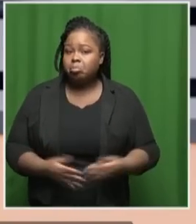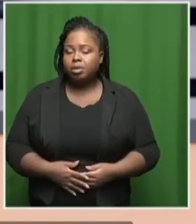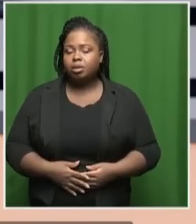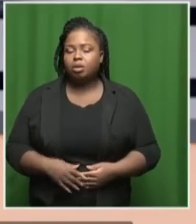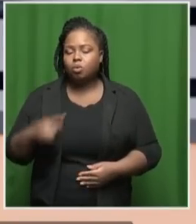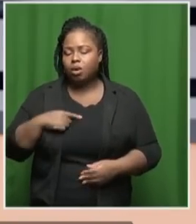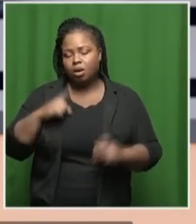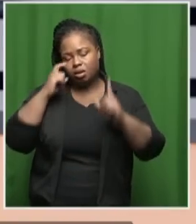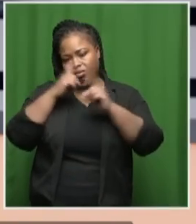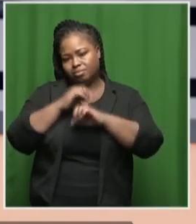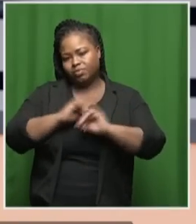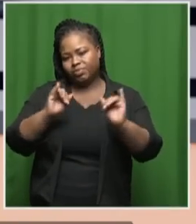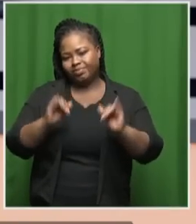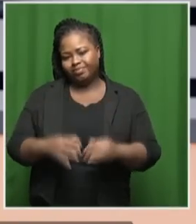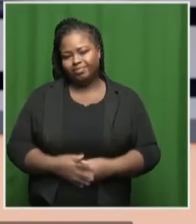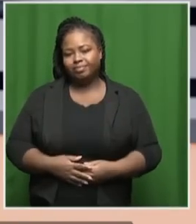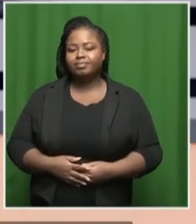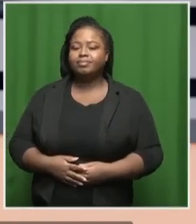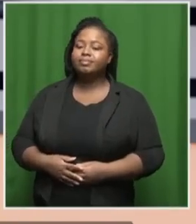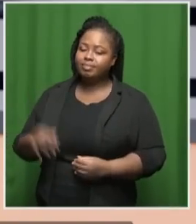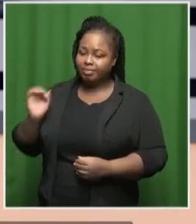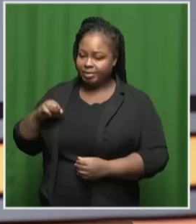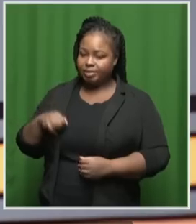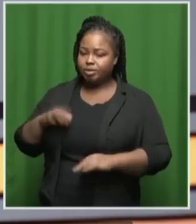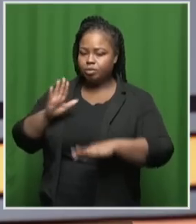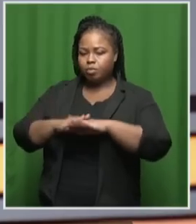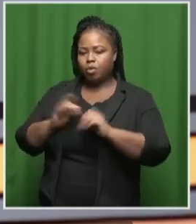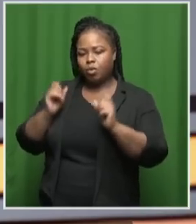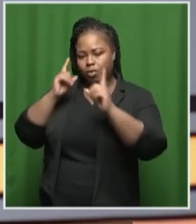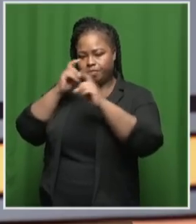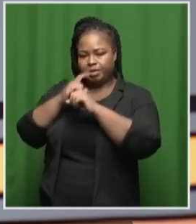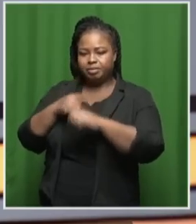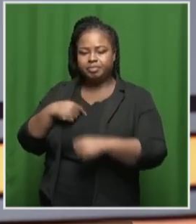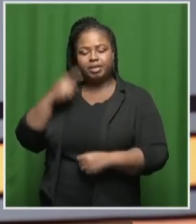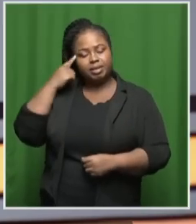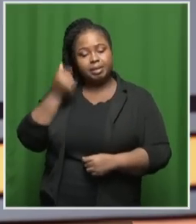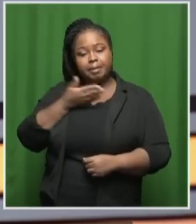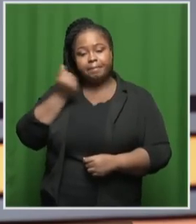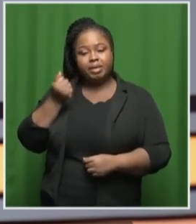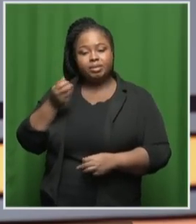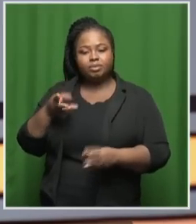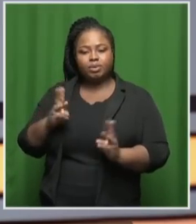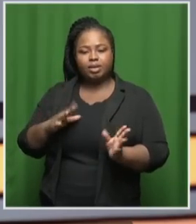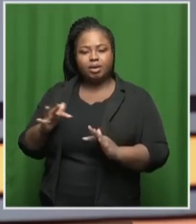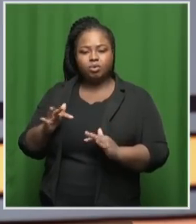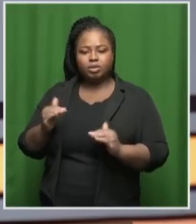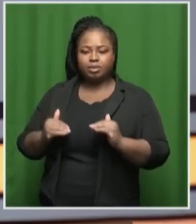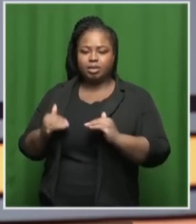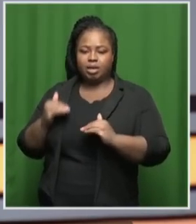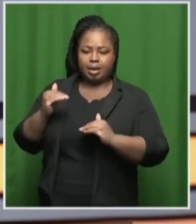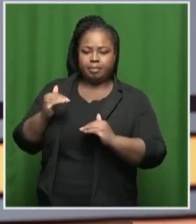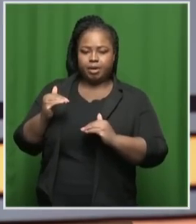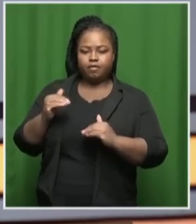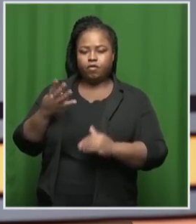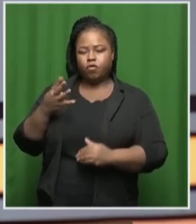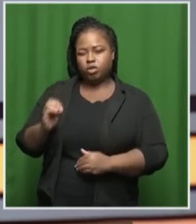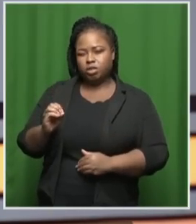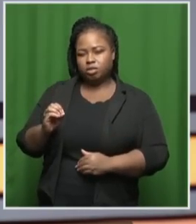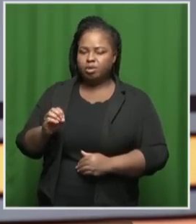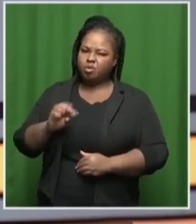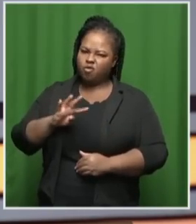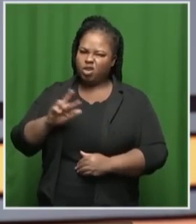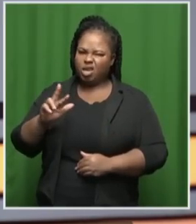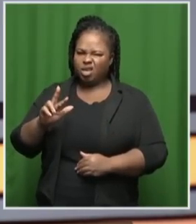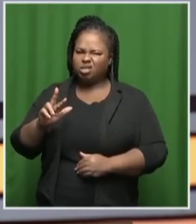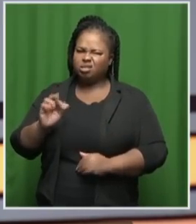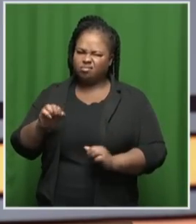it more complicated? It does make it more complicated. I think the best case scenario is the upper 40%, 48. That's